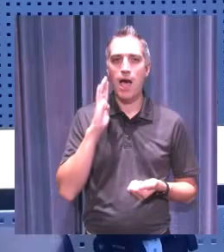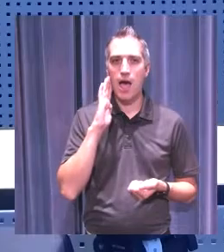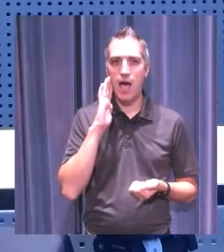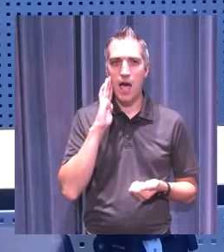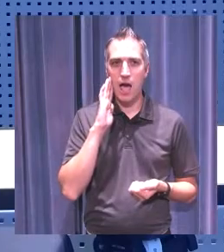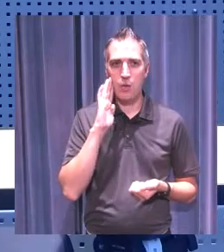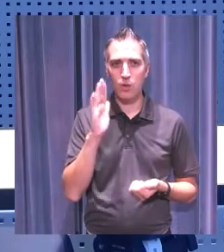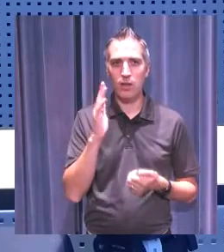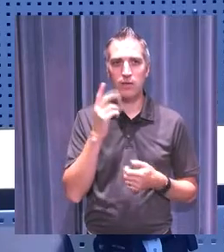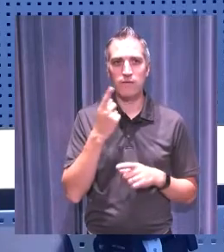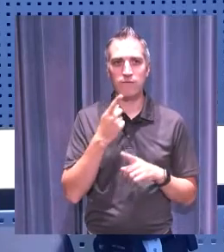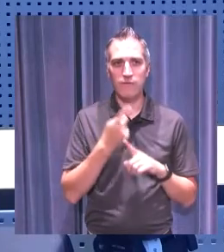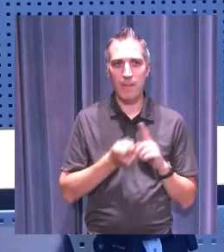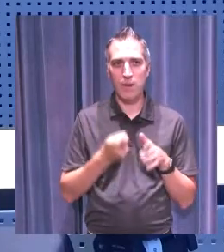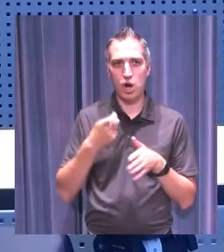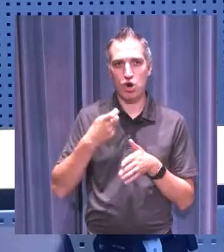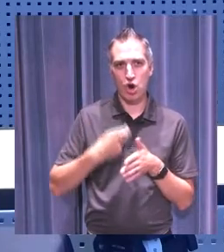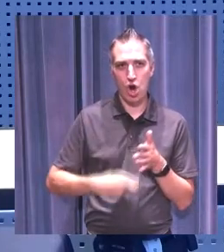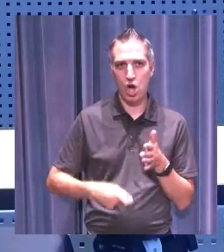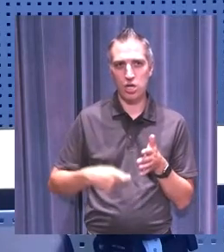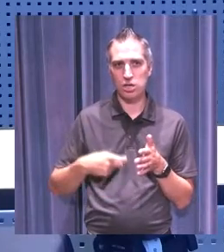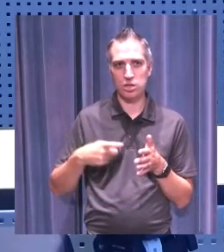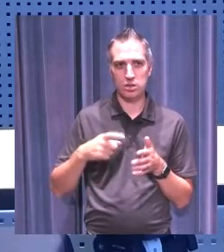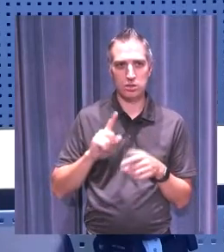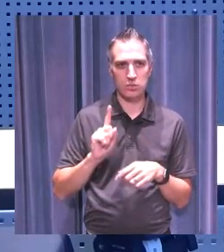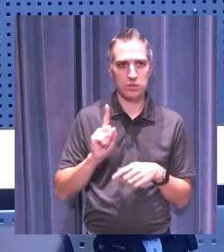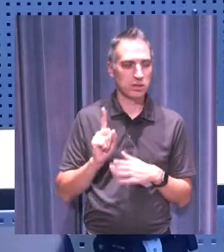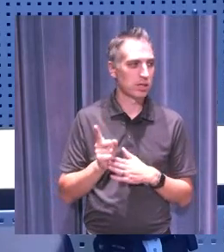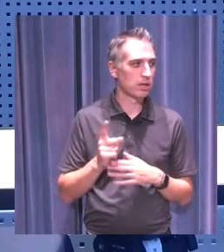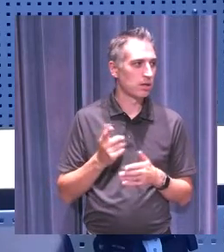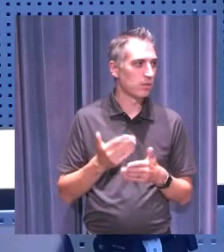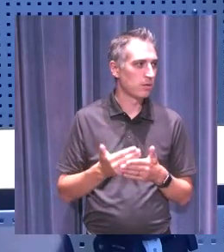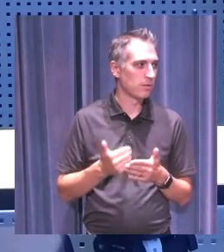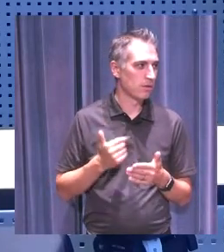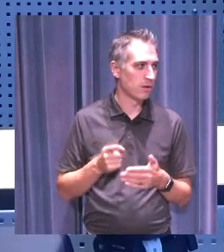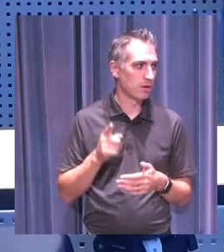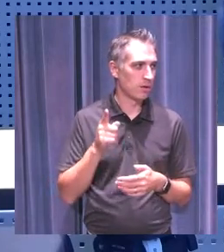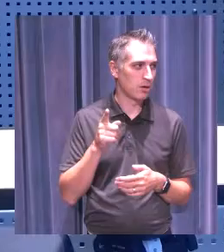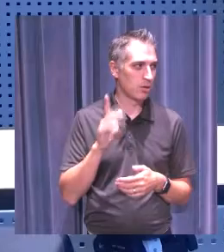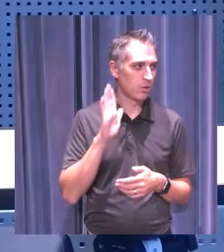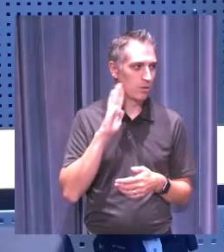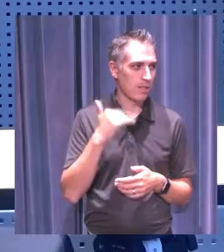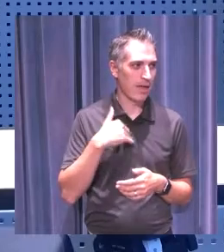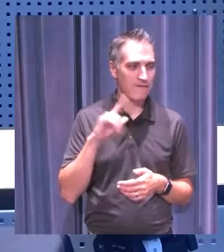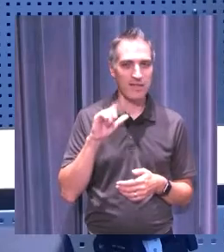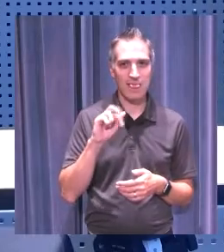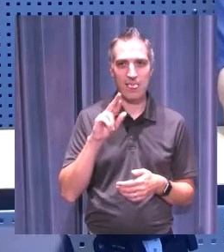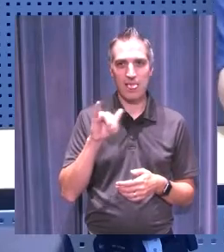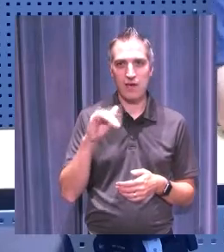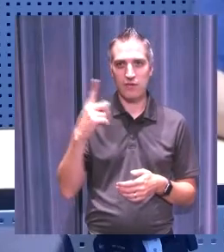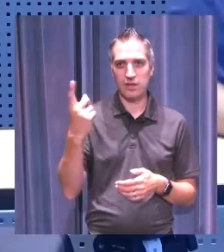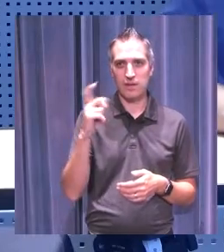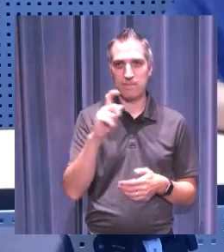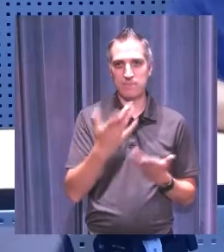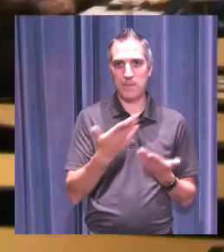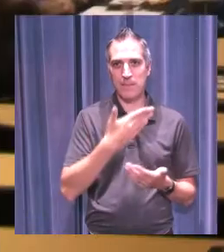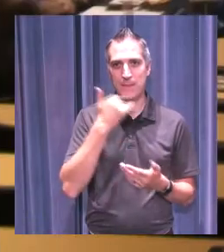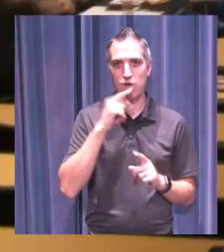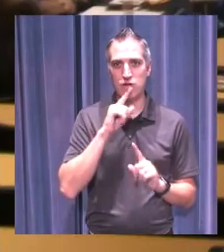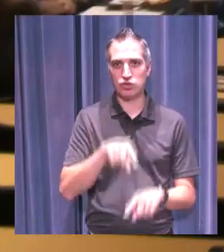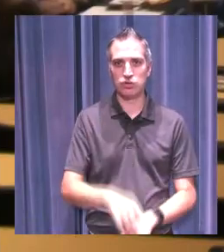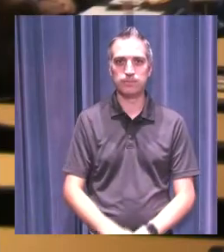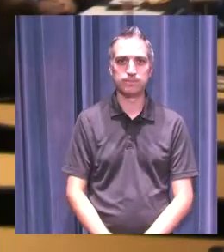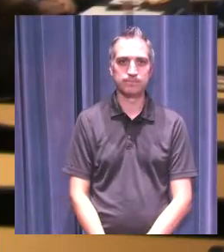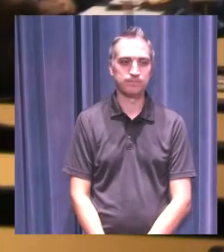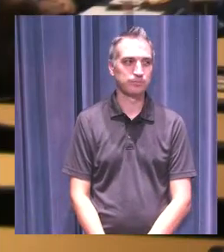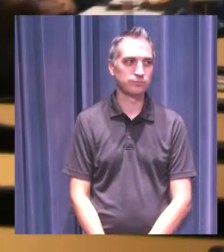that from a costing standpoint, PA works... Just a second. Before you answer that, let's have Larry come up. He might be able to be better at that.